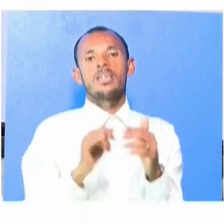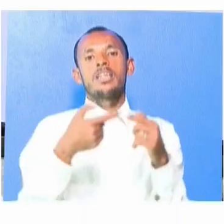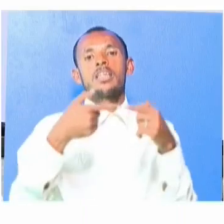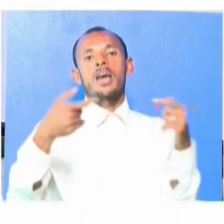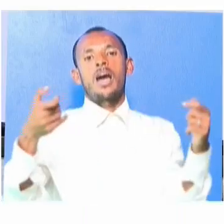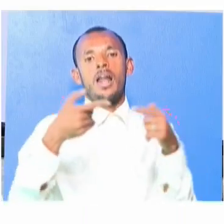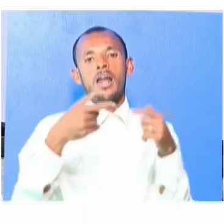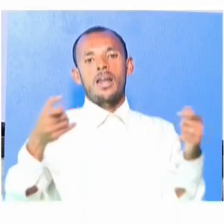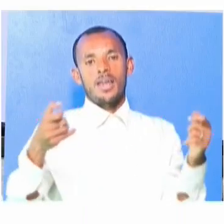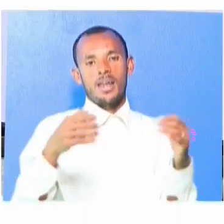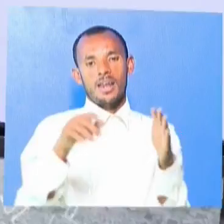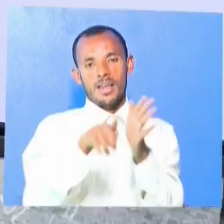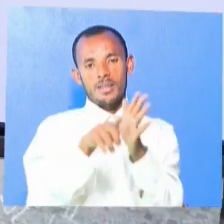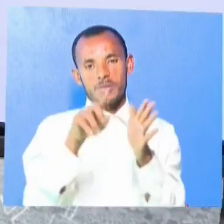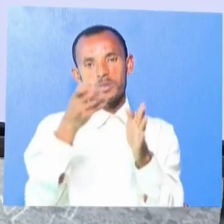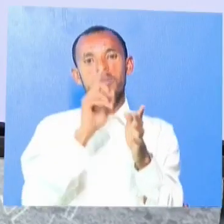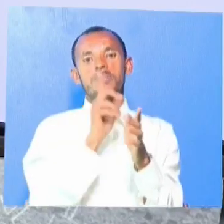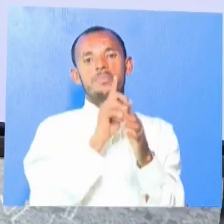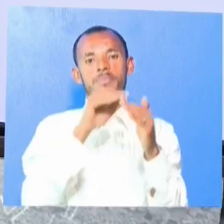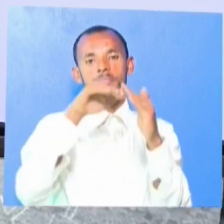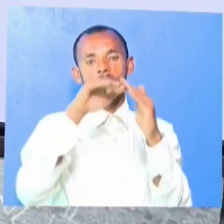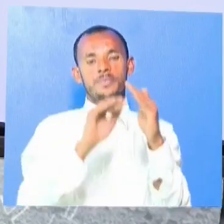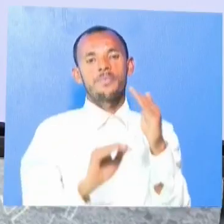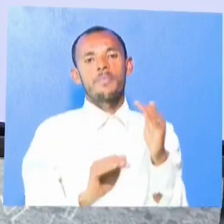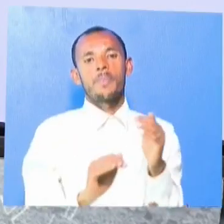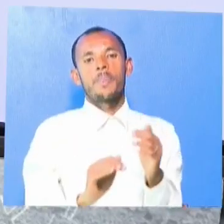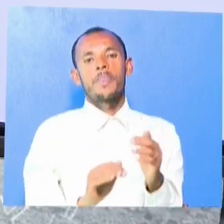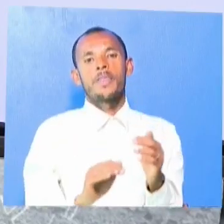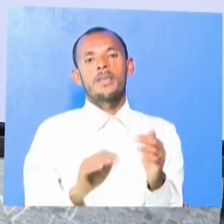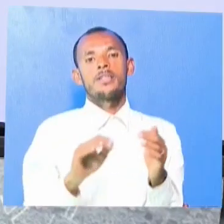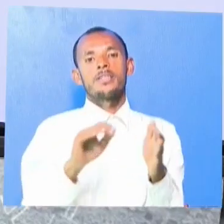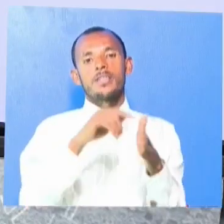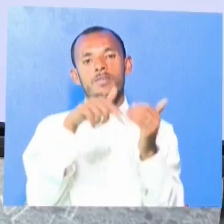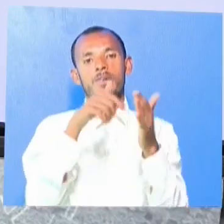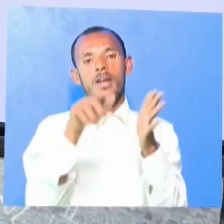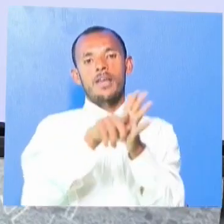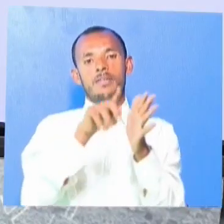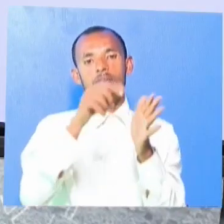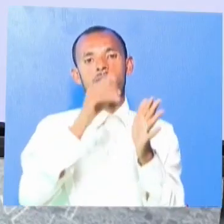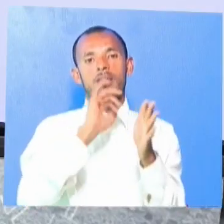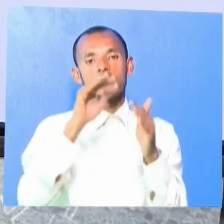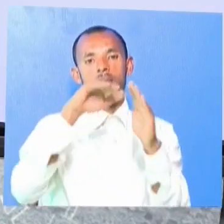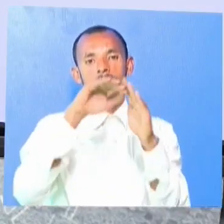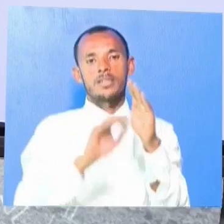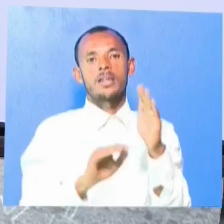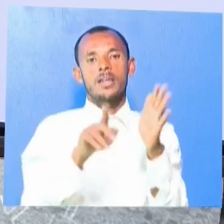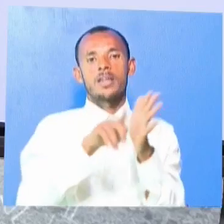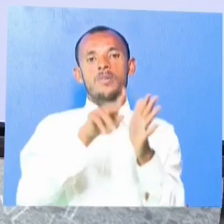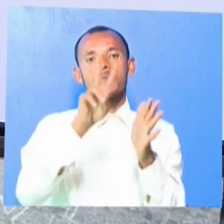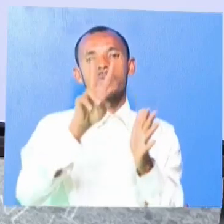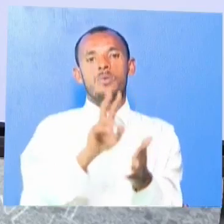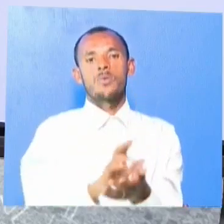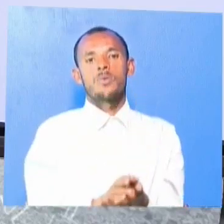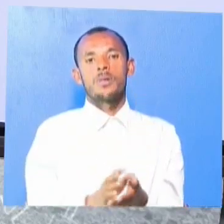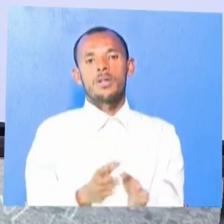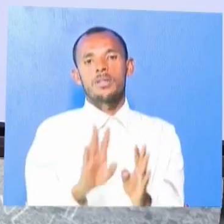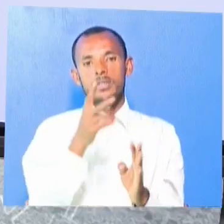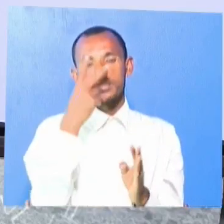is bigger than 2. Hence, therefore, minus 10 will be less than negative 2. Again, let's see this